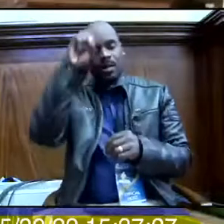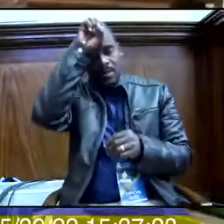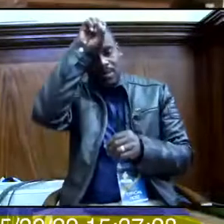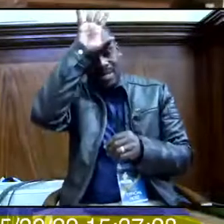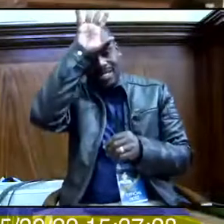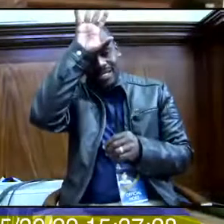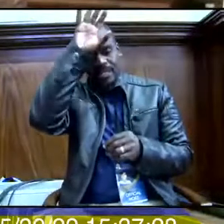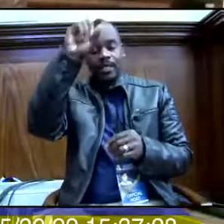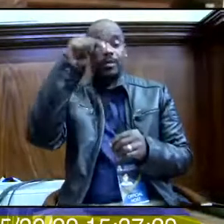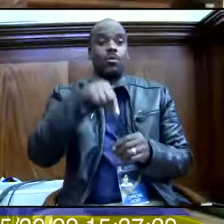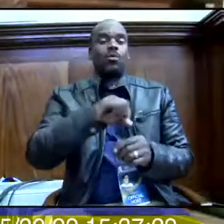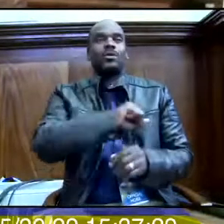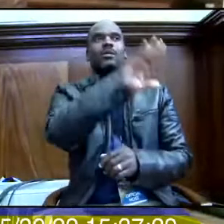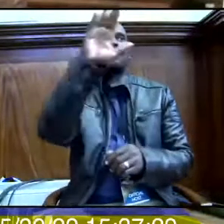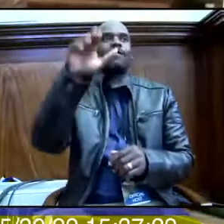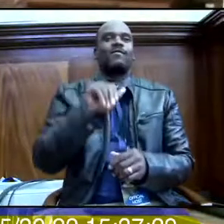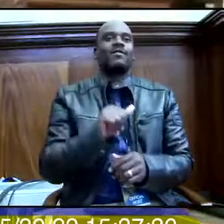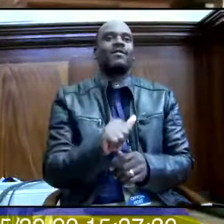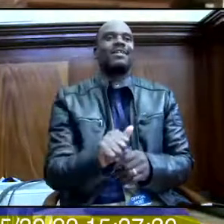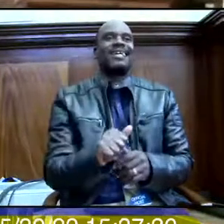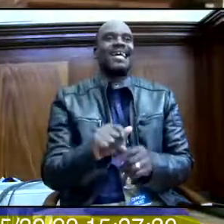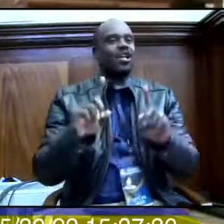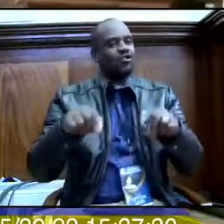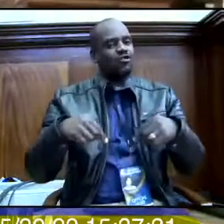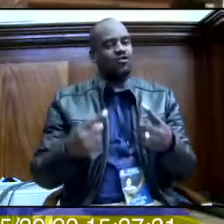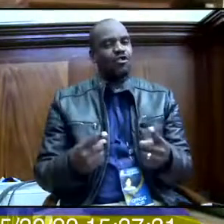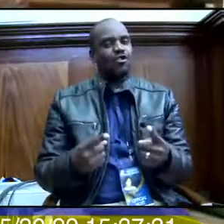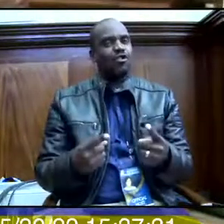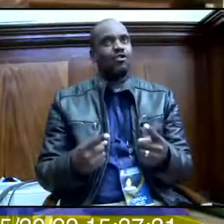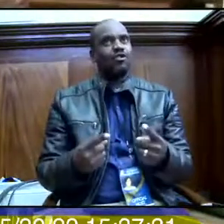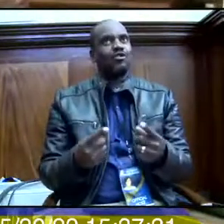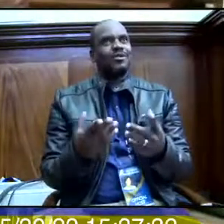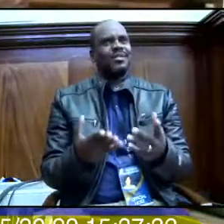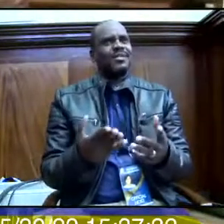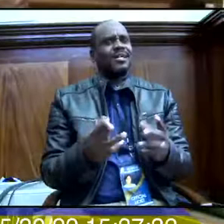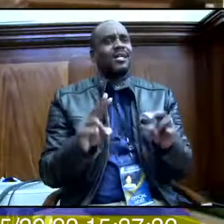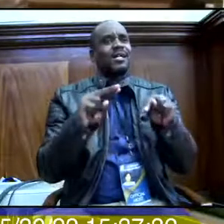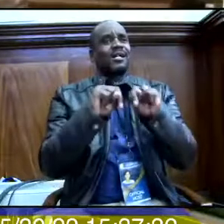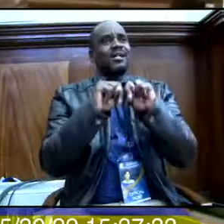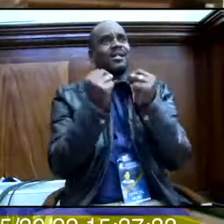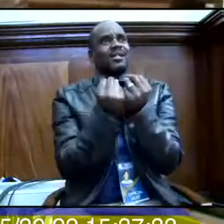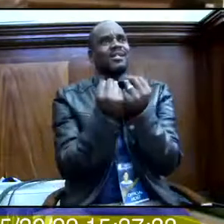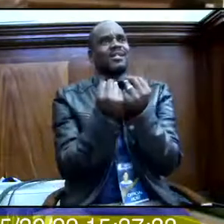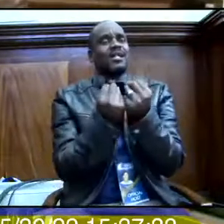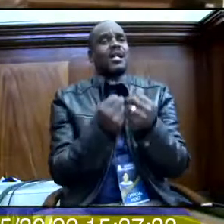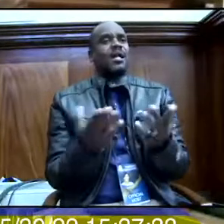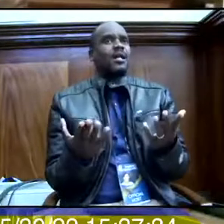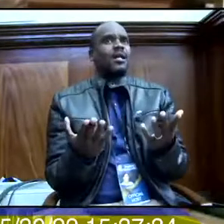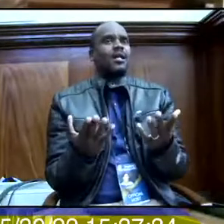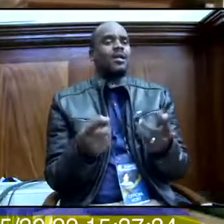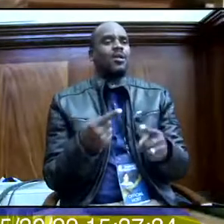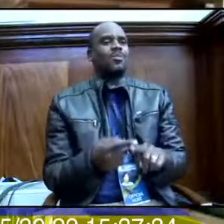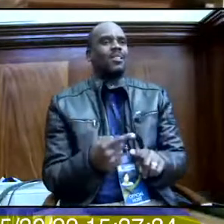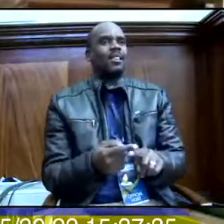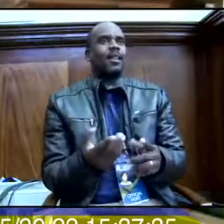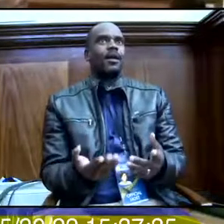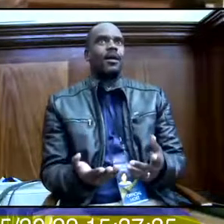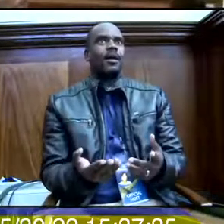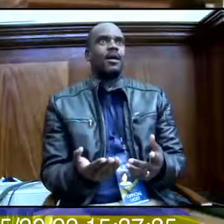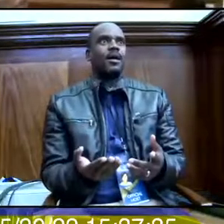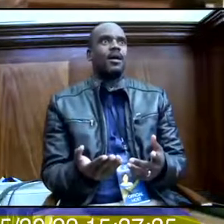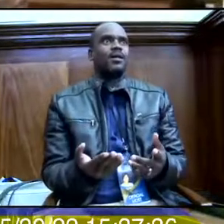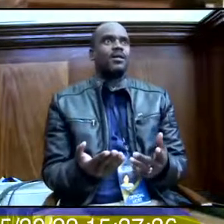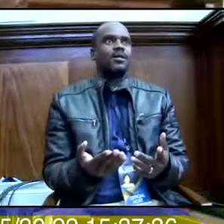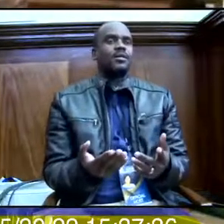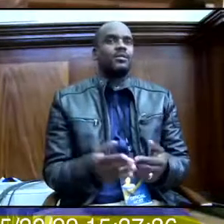africa was fundamentally based not only extracting national resources easy half the world